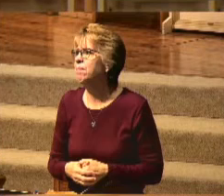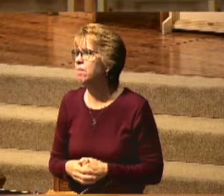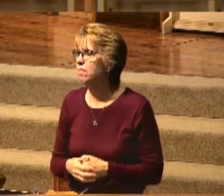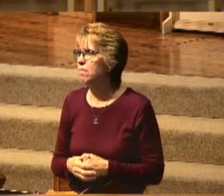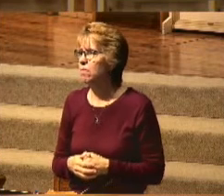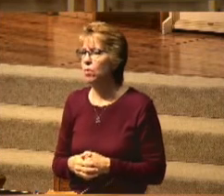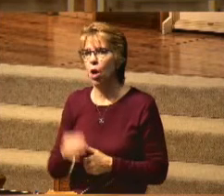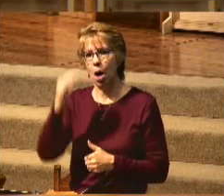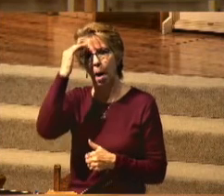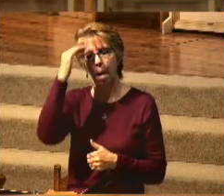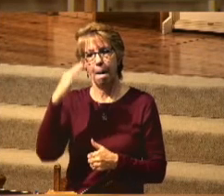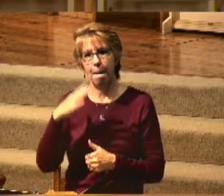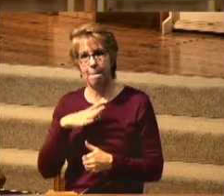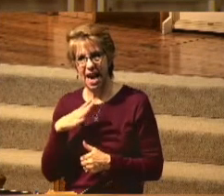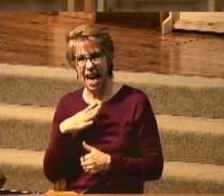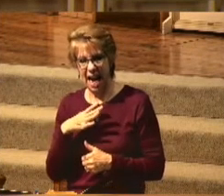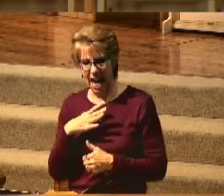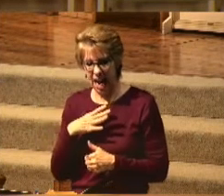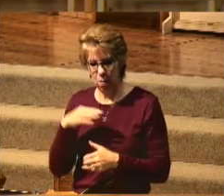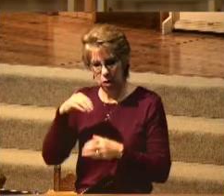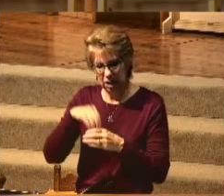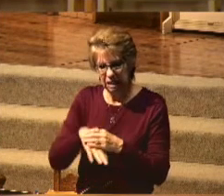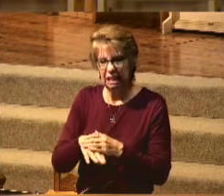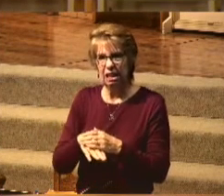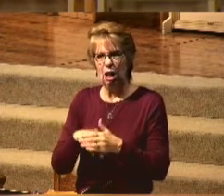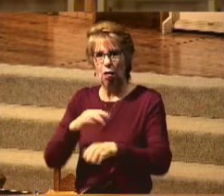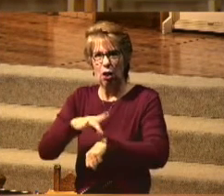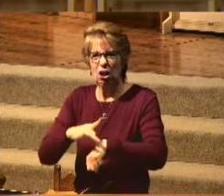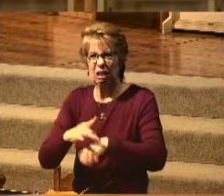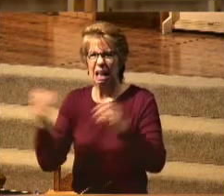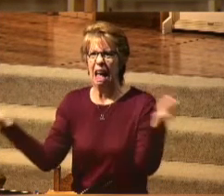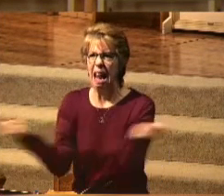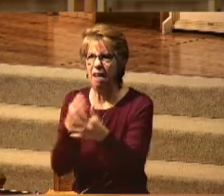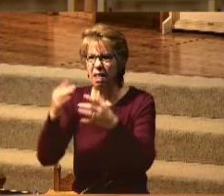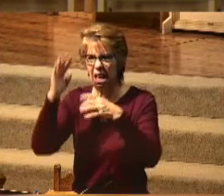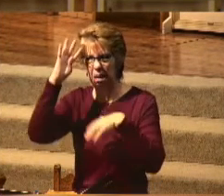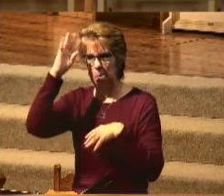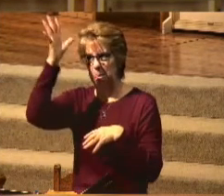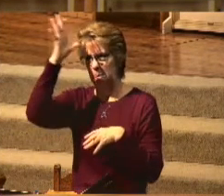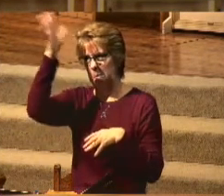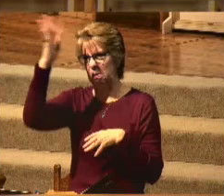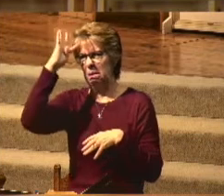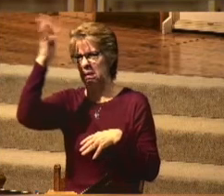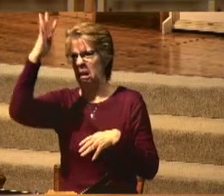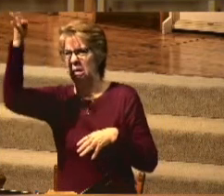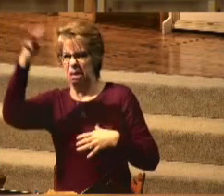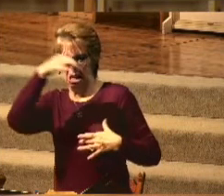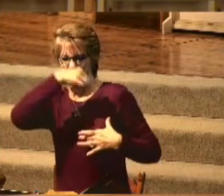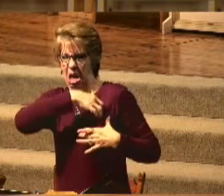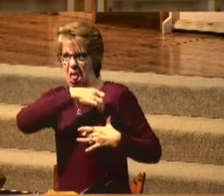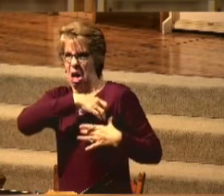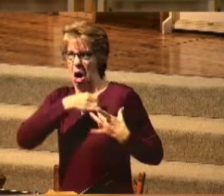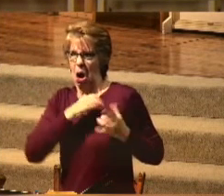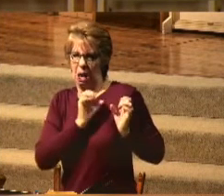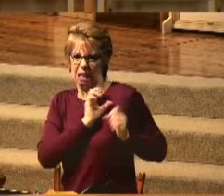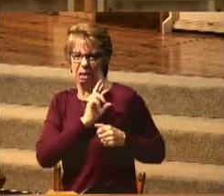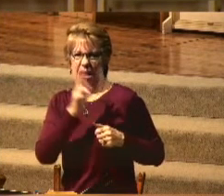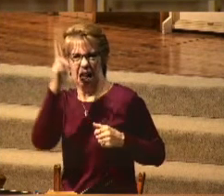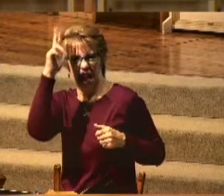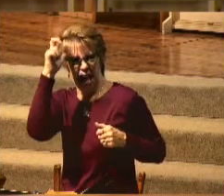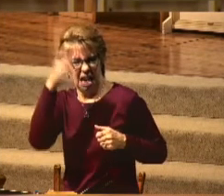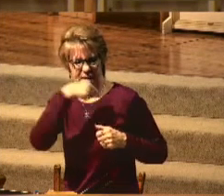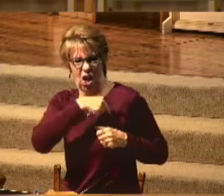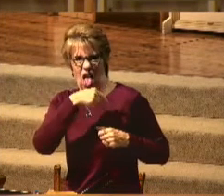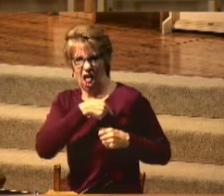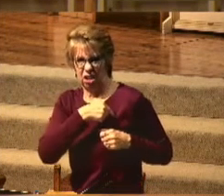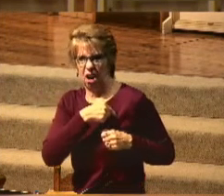Of man was great in the earth, and that every imagination of thoughts of his heart was only evil continually,